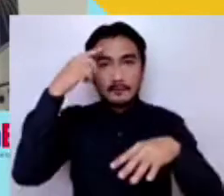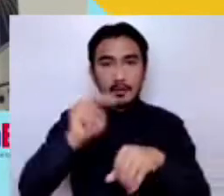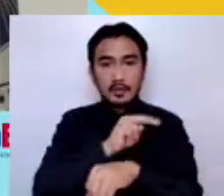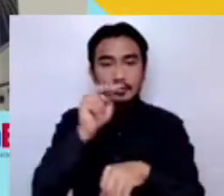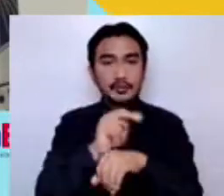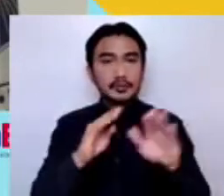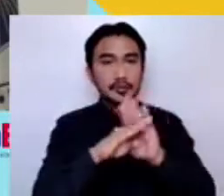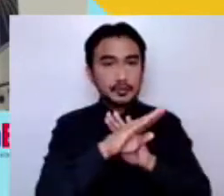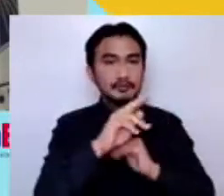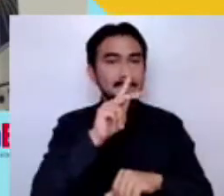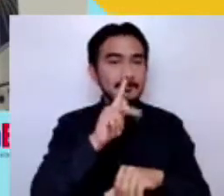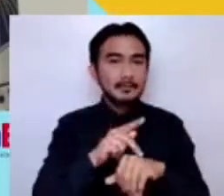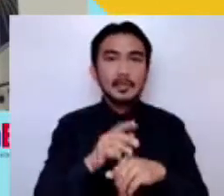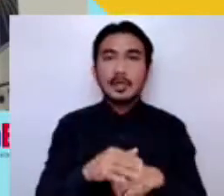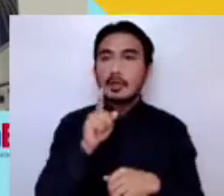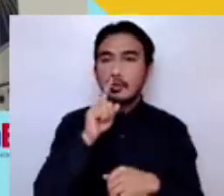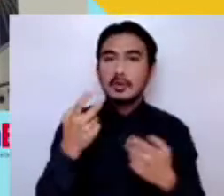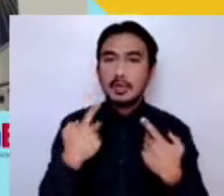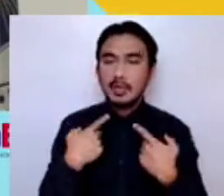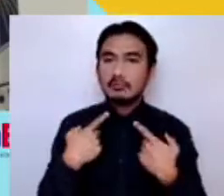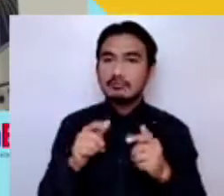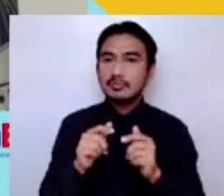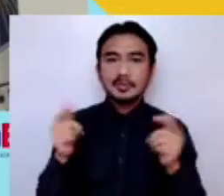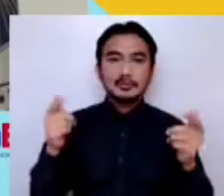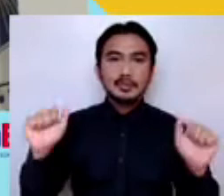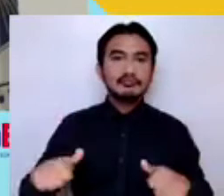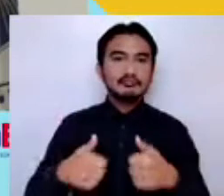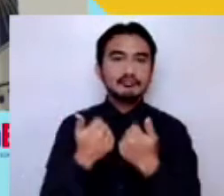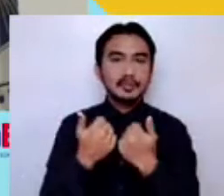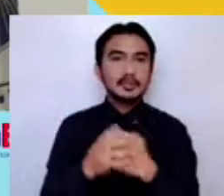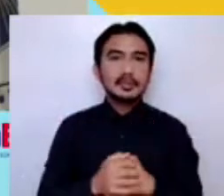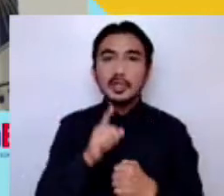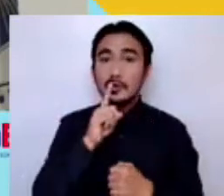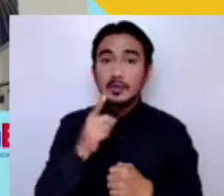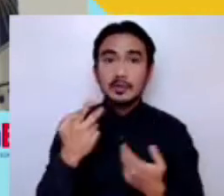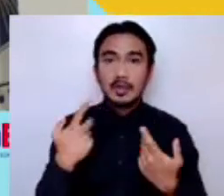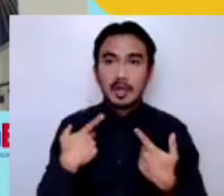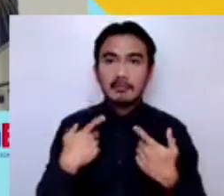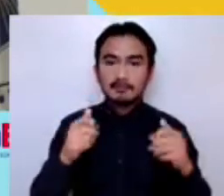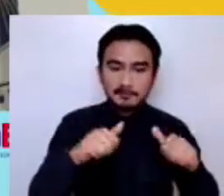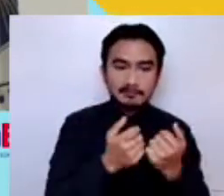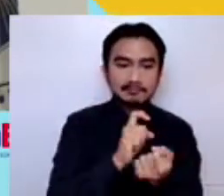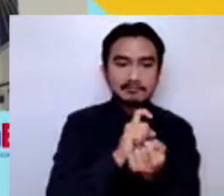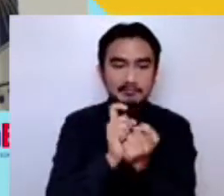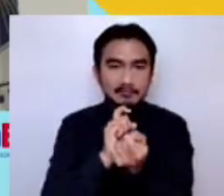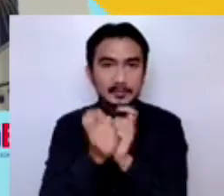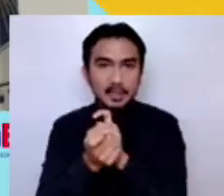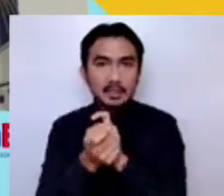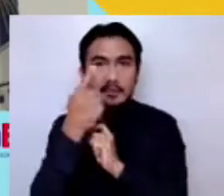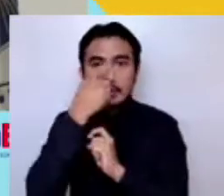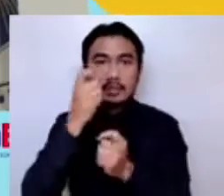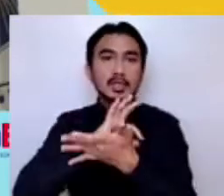also one of our biggest challenges, a challenge that was further magnified by the pandemic. In the past